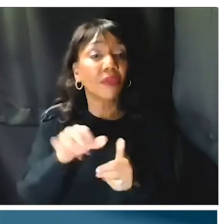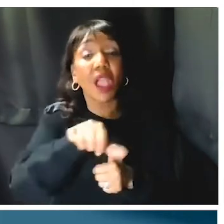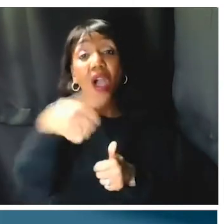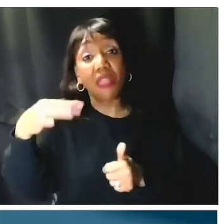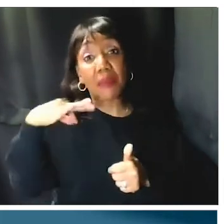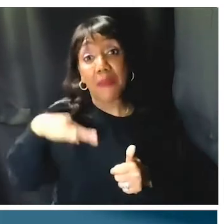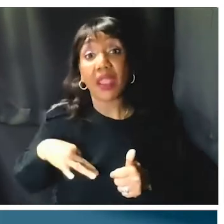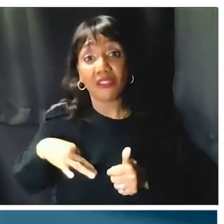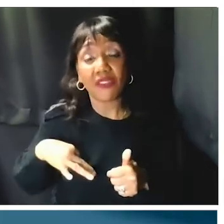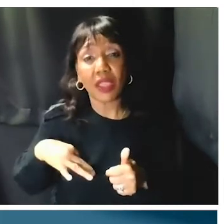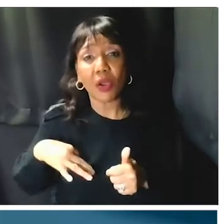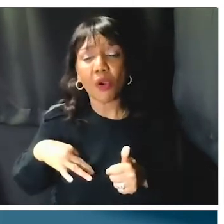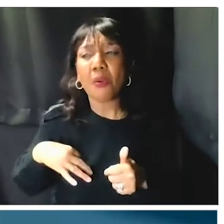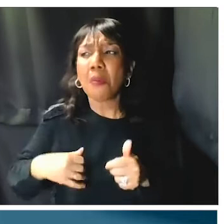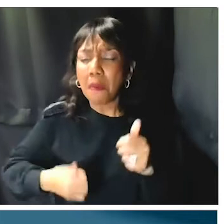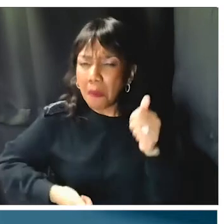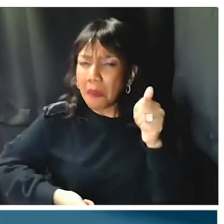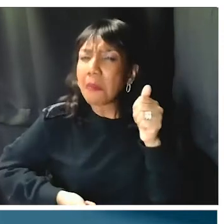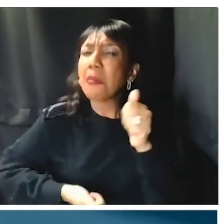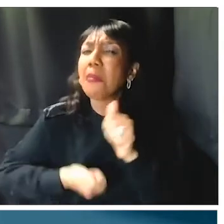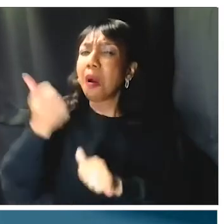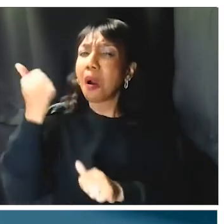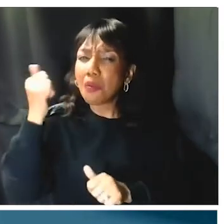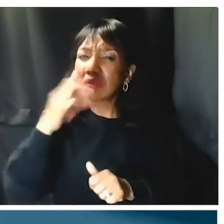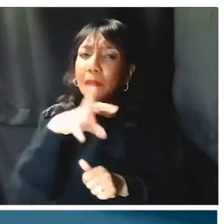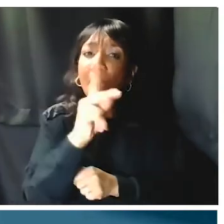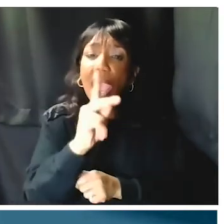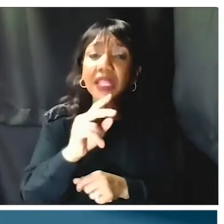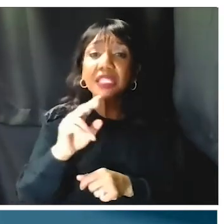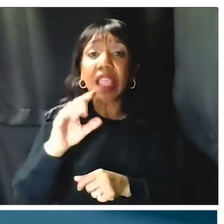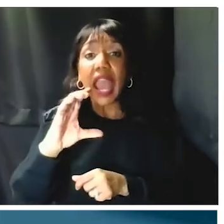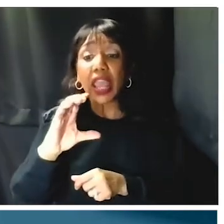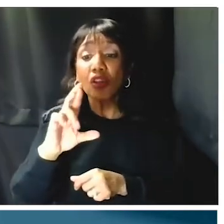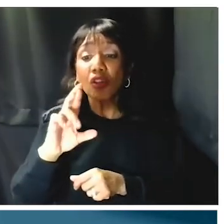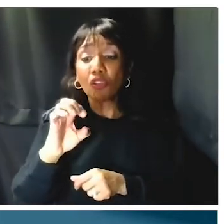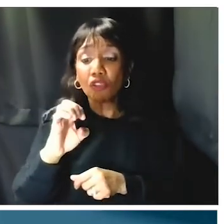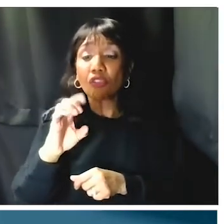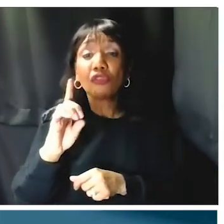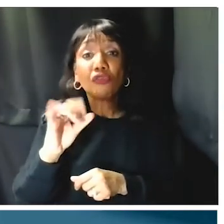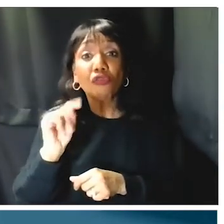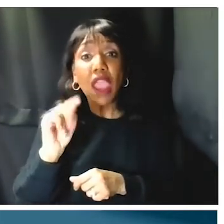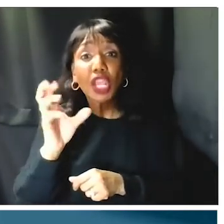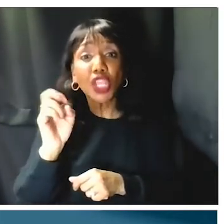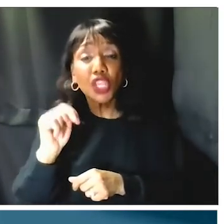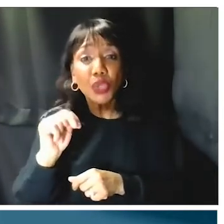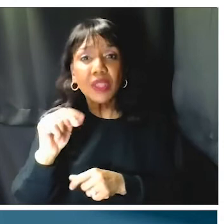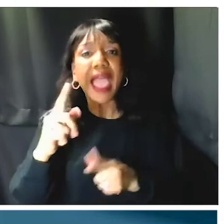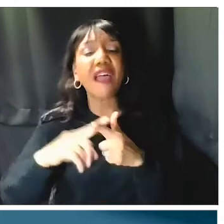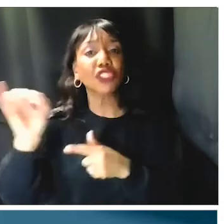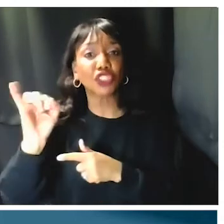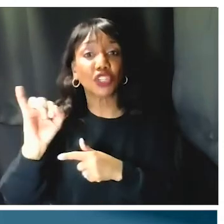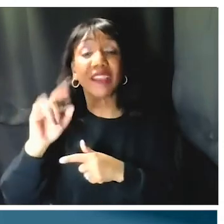Another benefit is that almost all banks and credit unions are insured. This means that if an insured